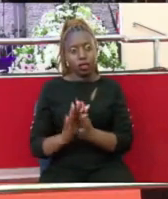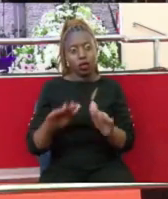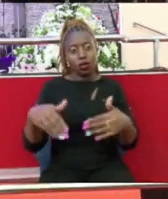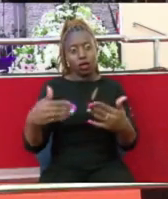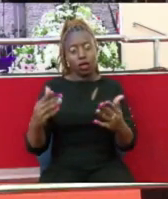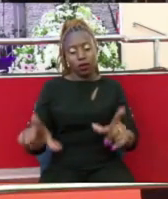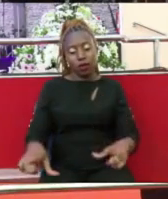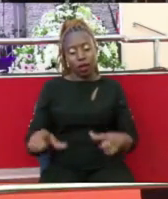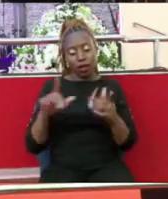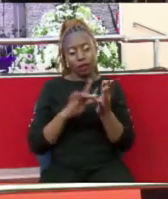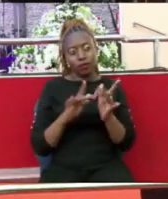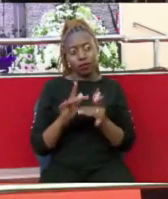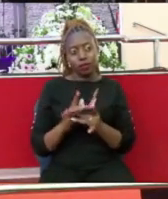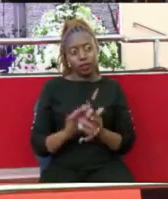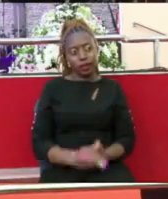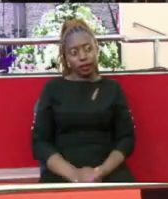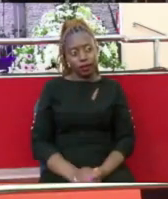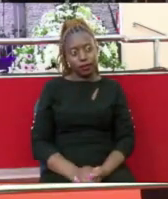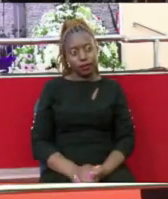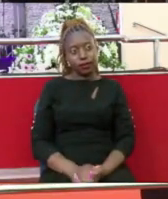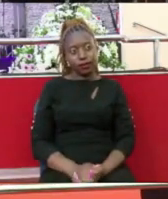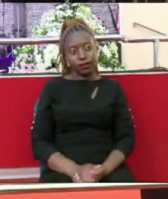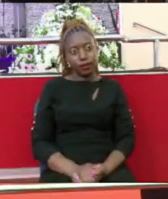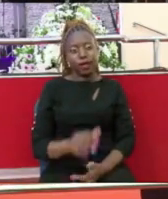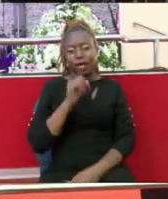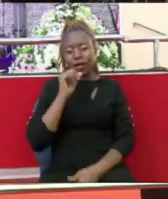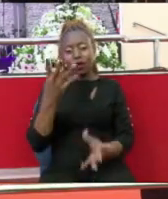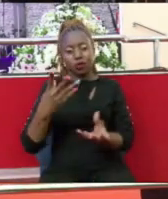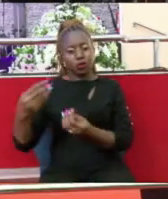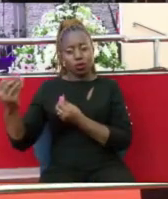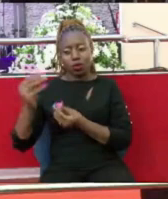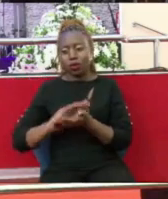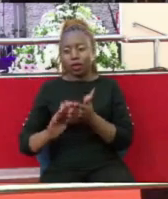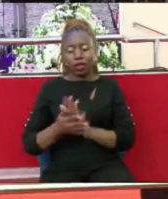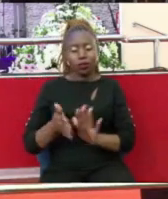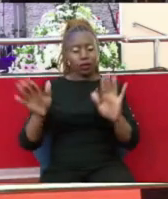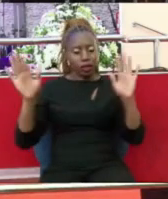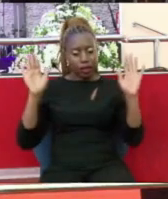Jesus. Don't leave that door if you have not surrendered your life to Christ. He